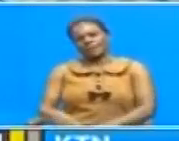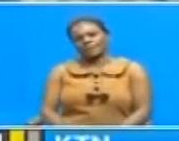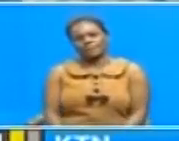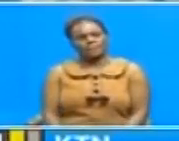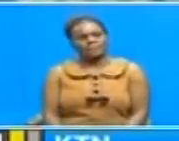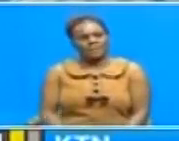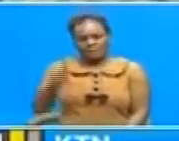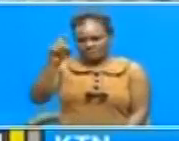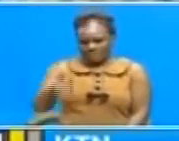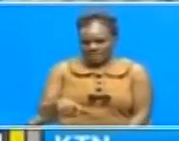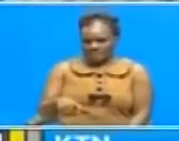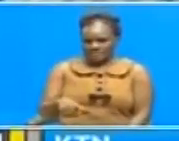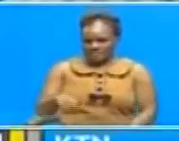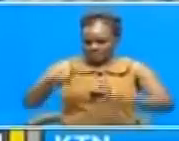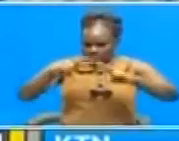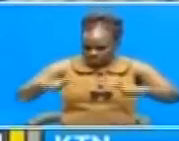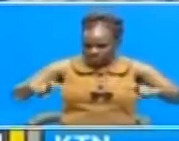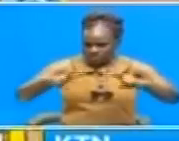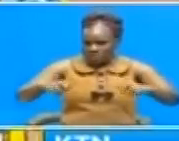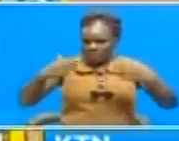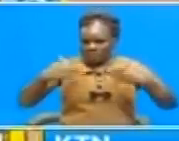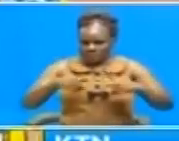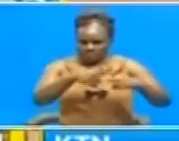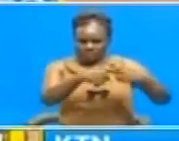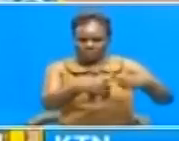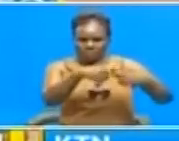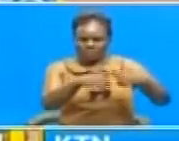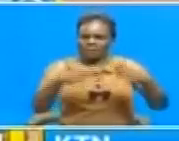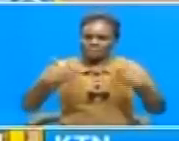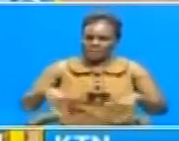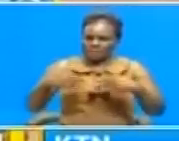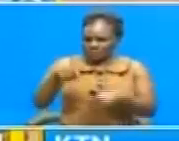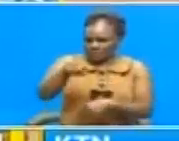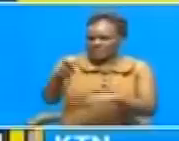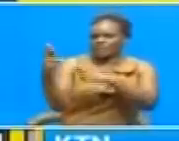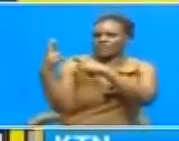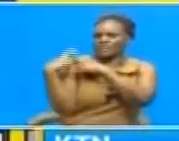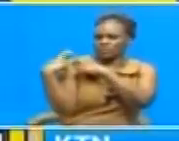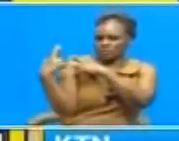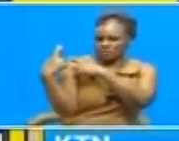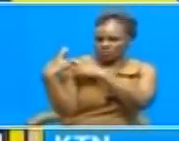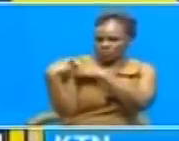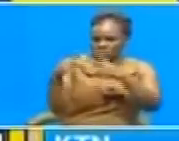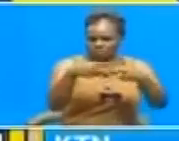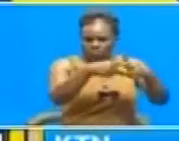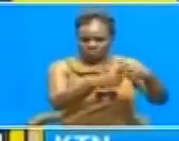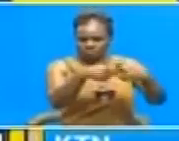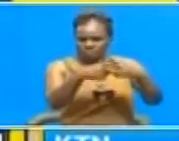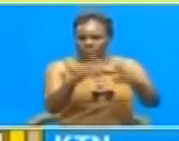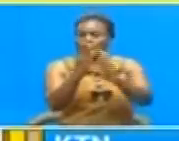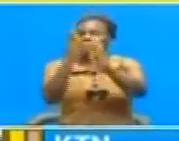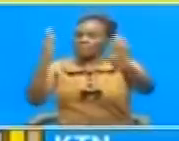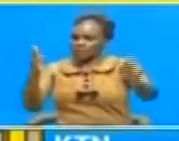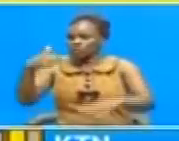Yeah? Ni lazima tutatafuta wale mechanical engineers na wale watu ambao wanahusika na mambo ya engine ya magari tuweze